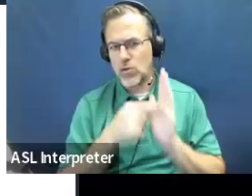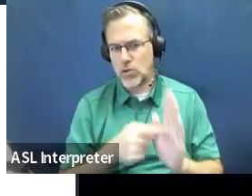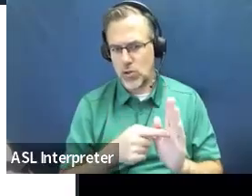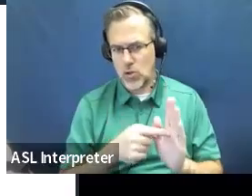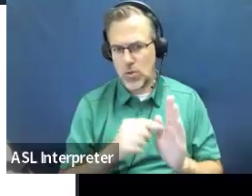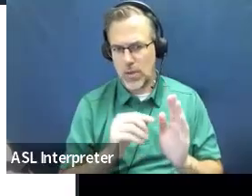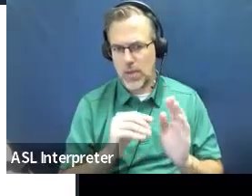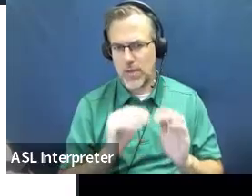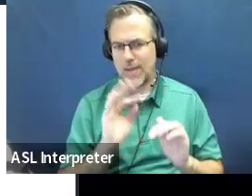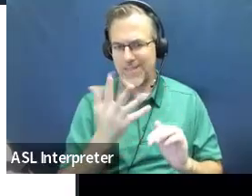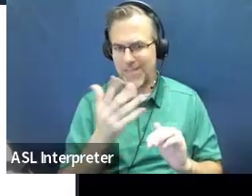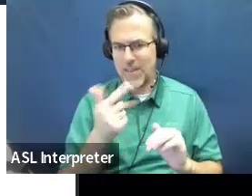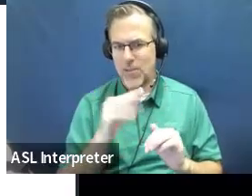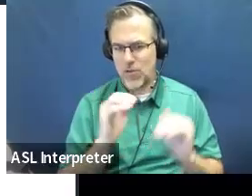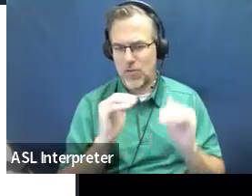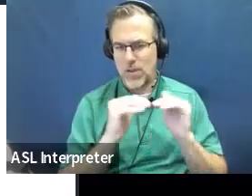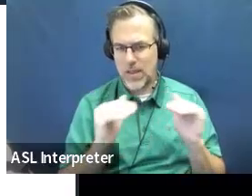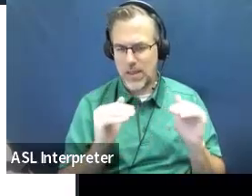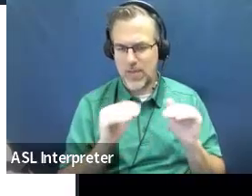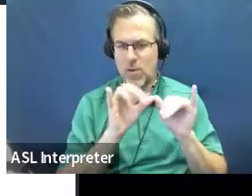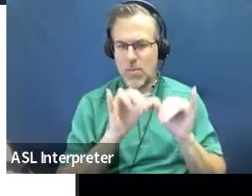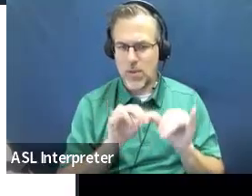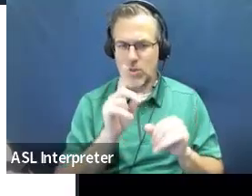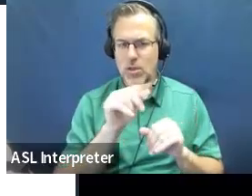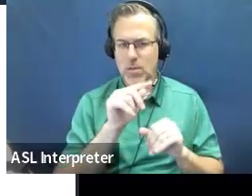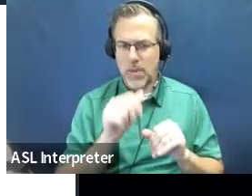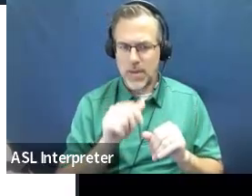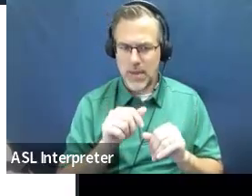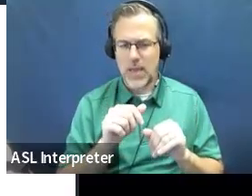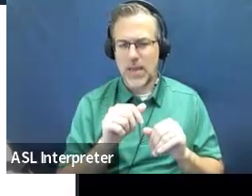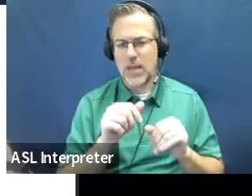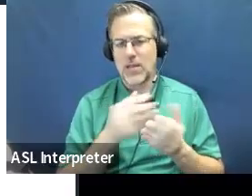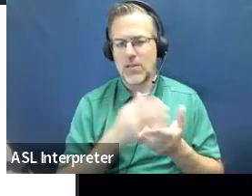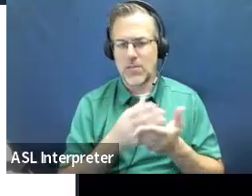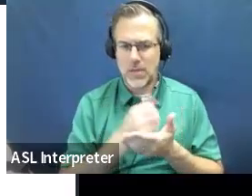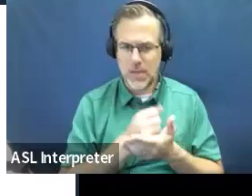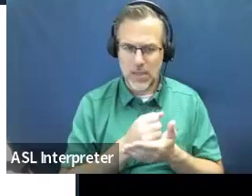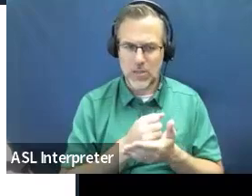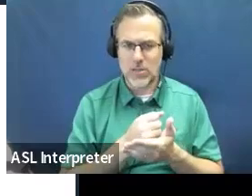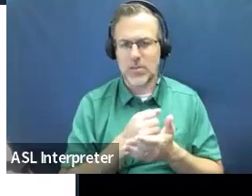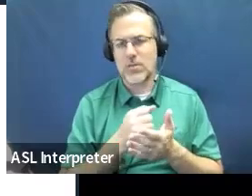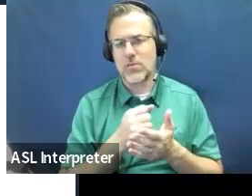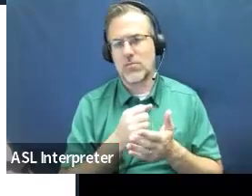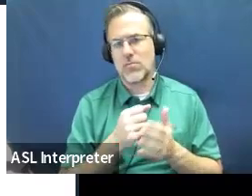grade level as measured by data collection, teacher observation, work samples are similar.